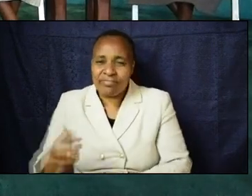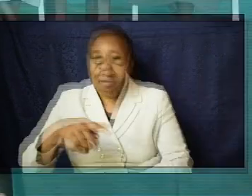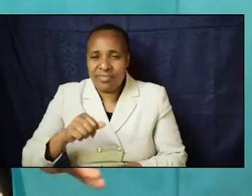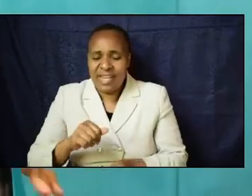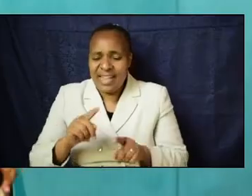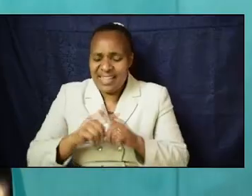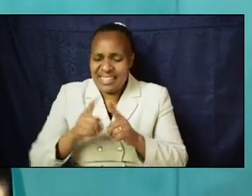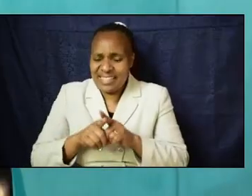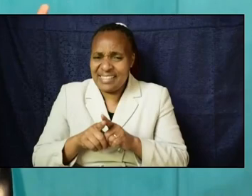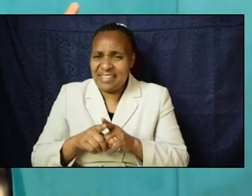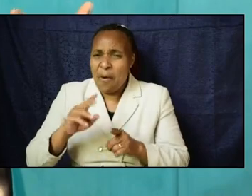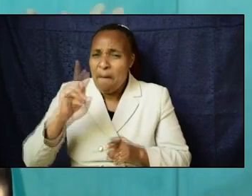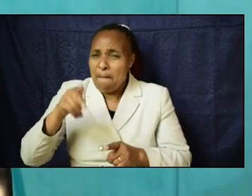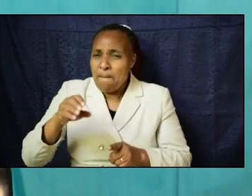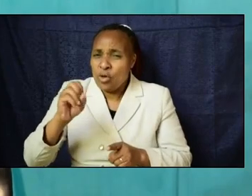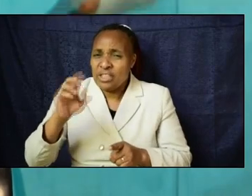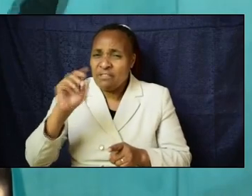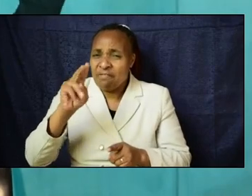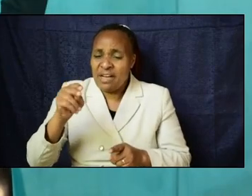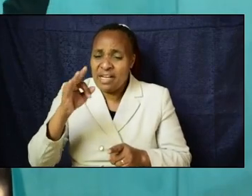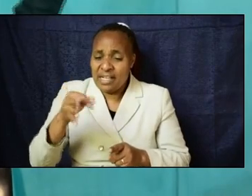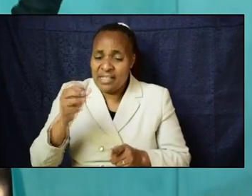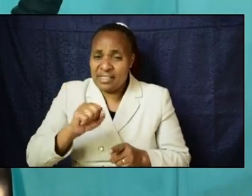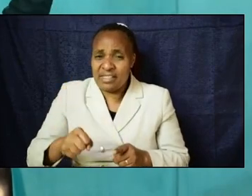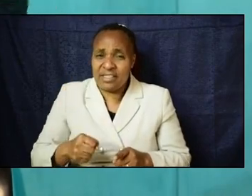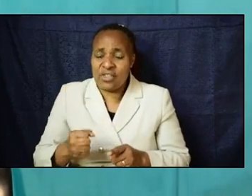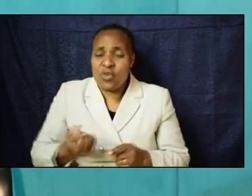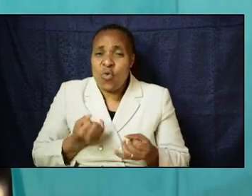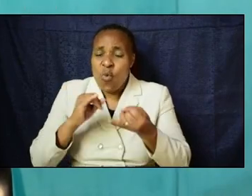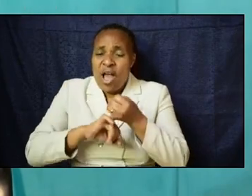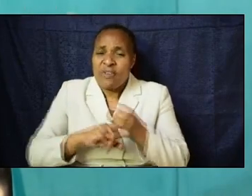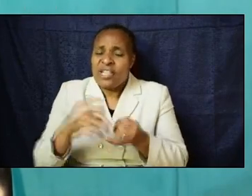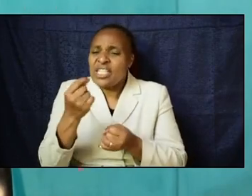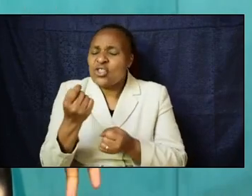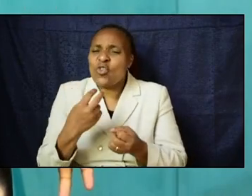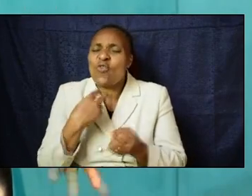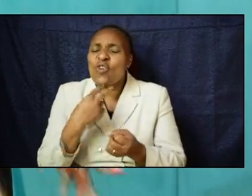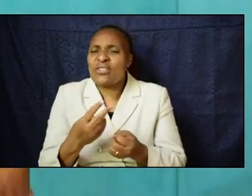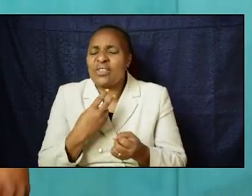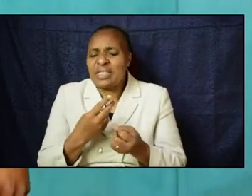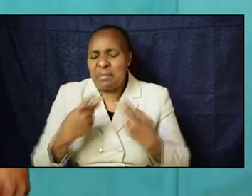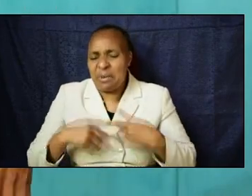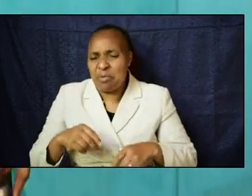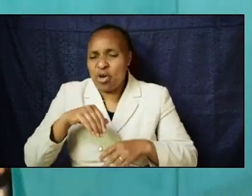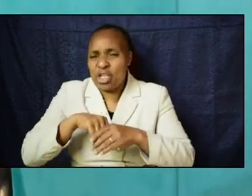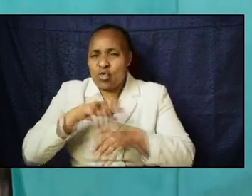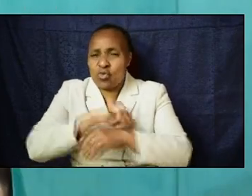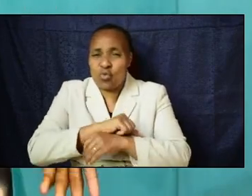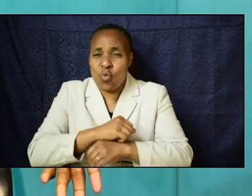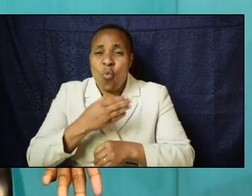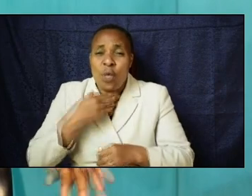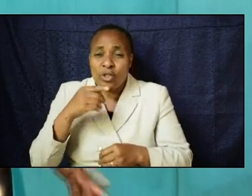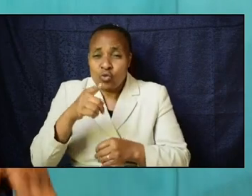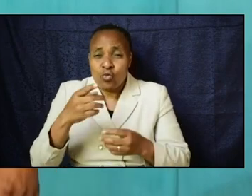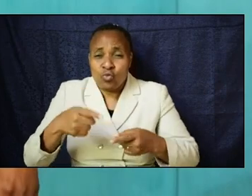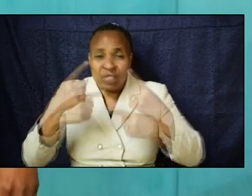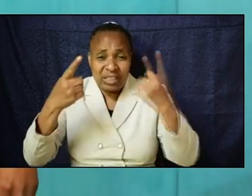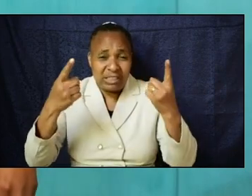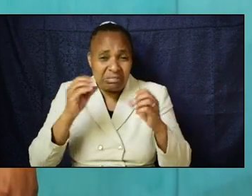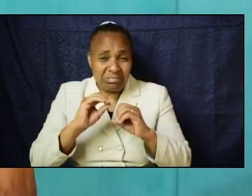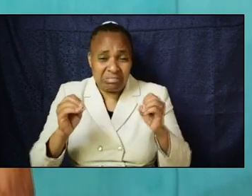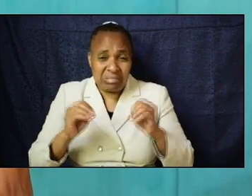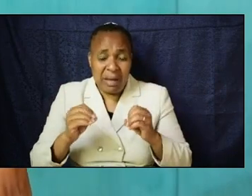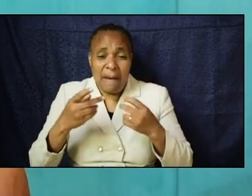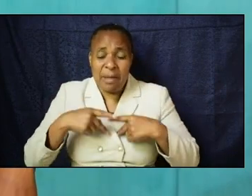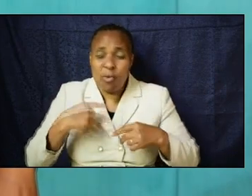Potiphar's wife is really just representation of all these little voices. There are people maybe in school who really don't want you to succeed. People